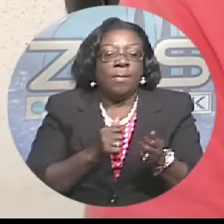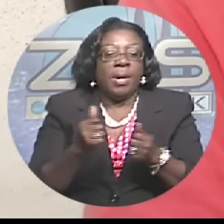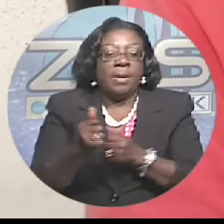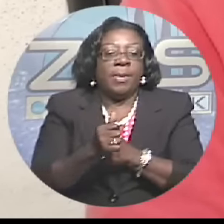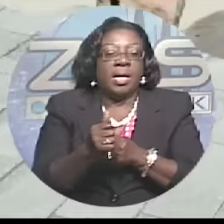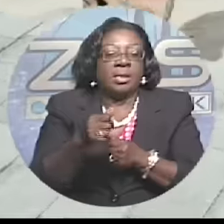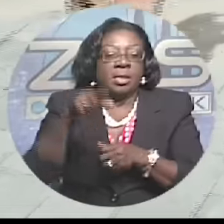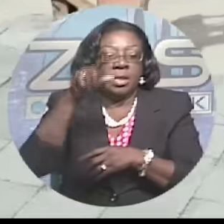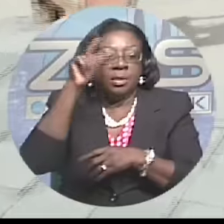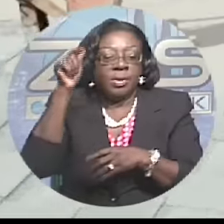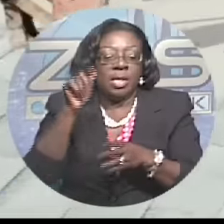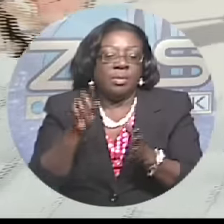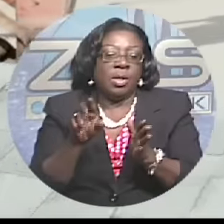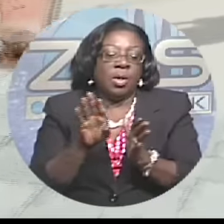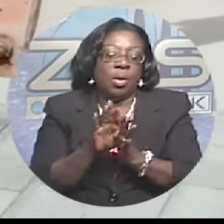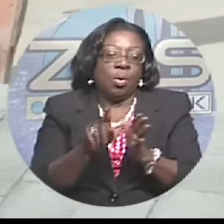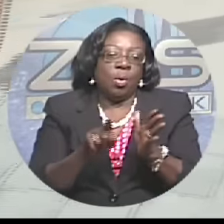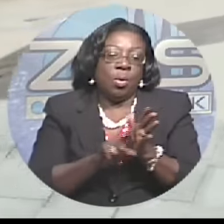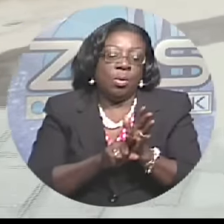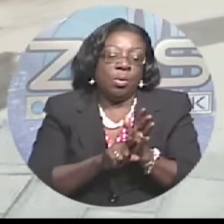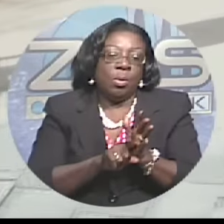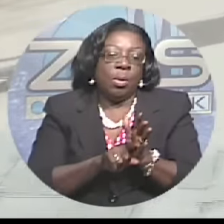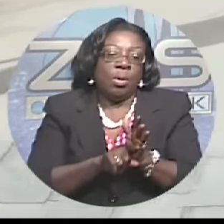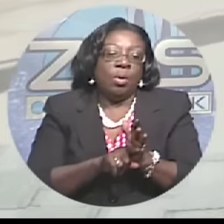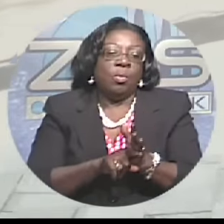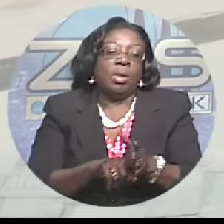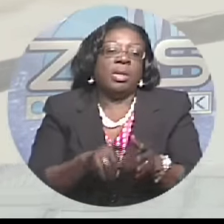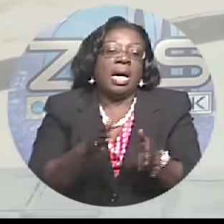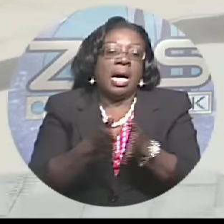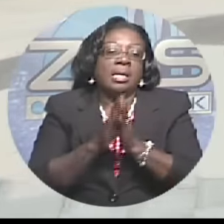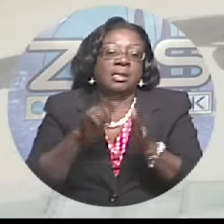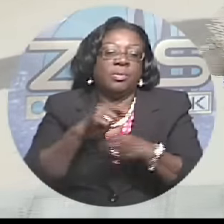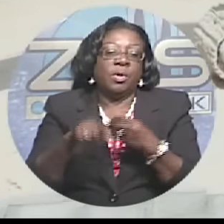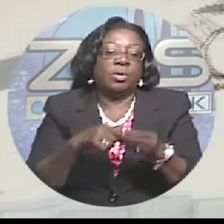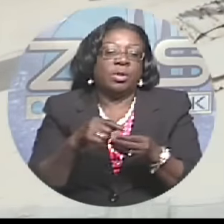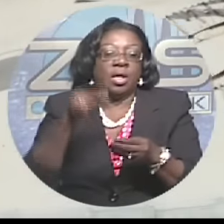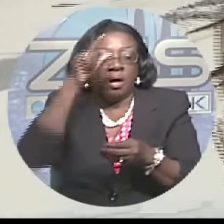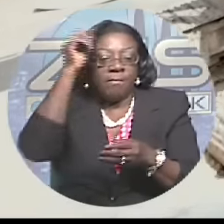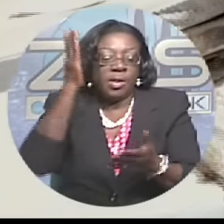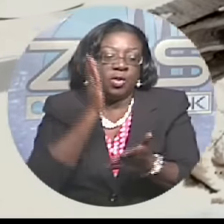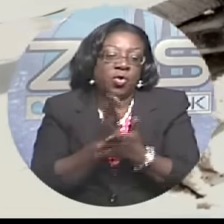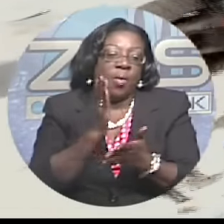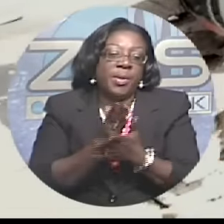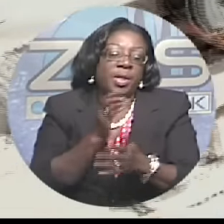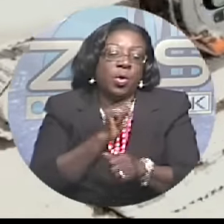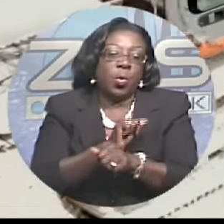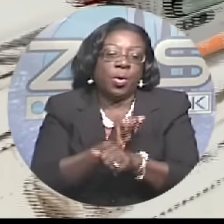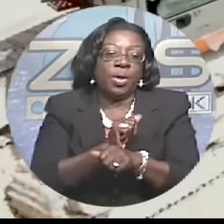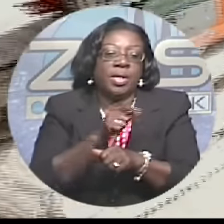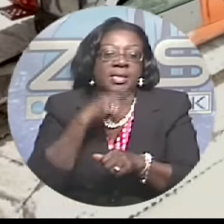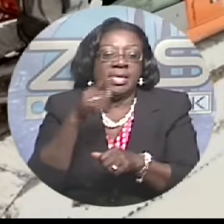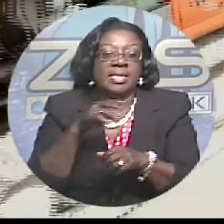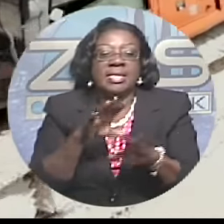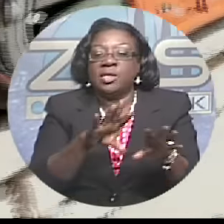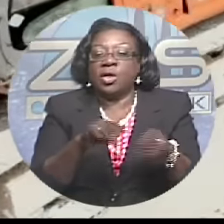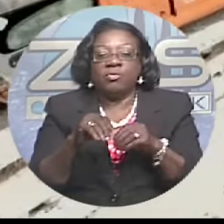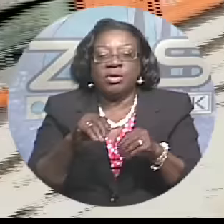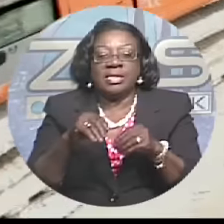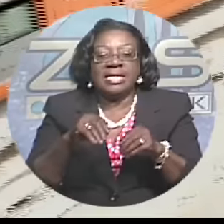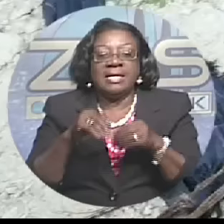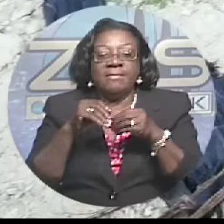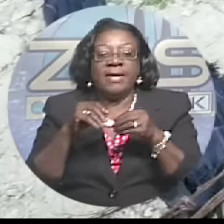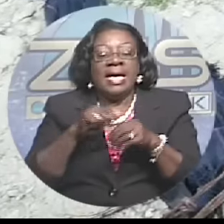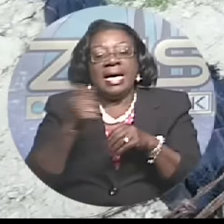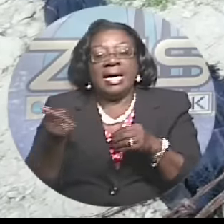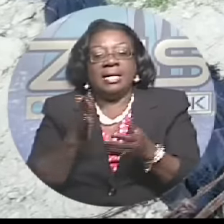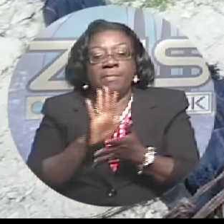bypassing of anything. When asked about the stop order that was reportedly issued on the project, Roker says he has yet to receive it. And although